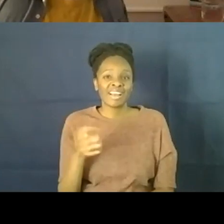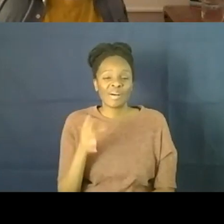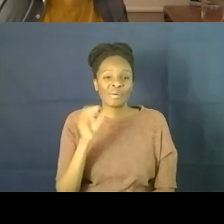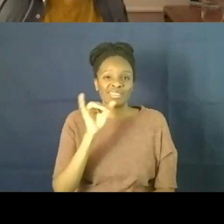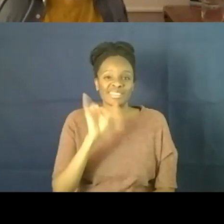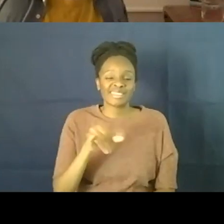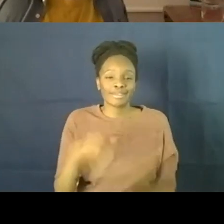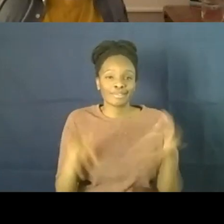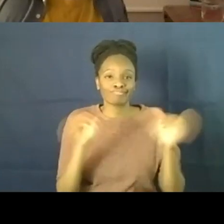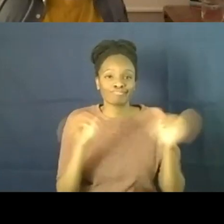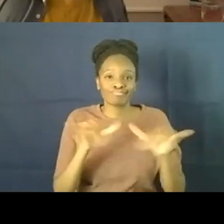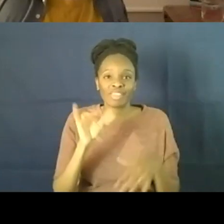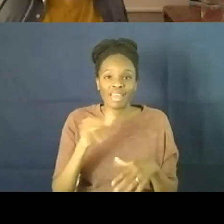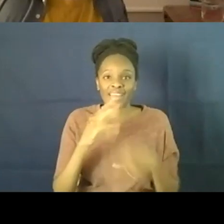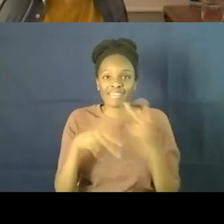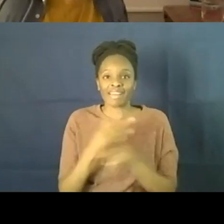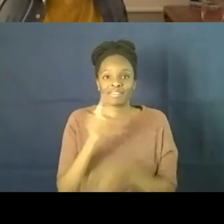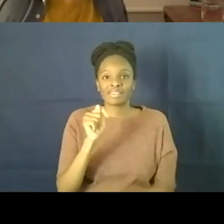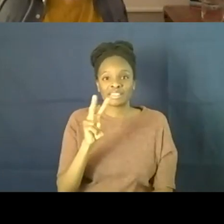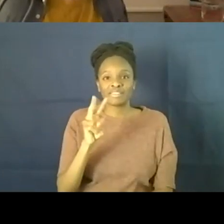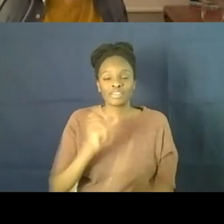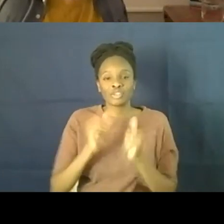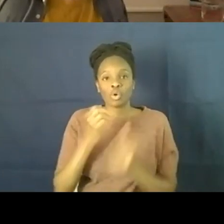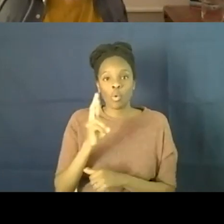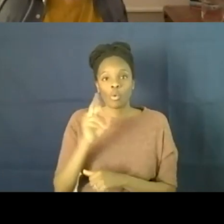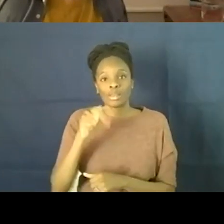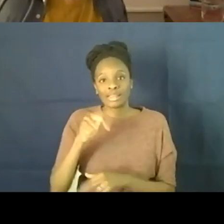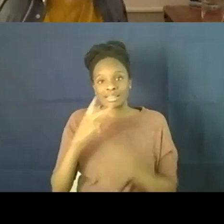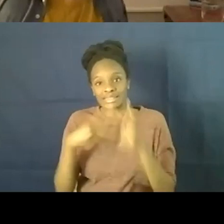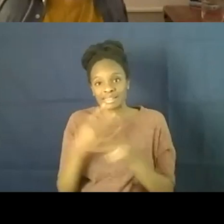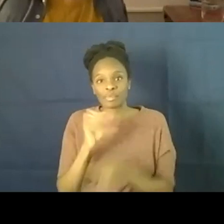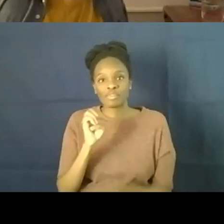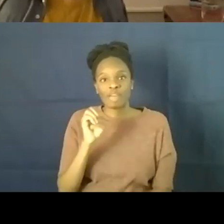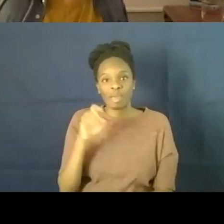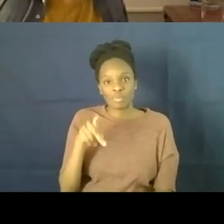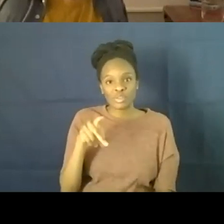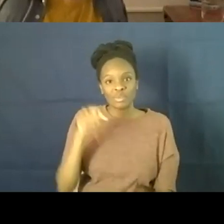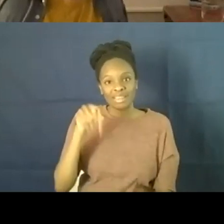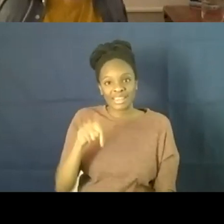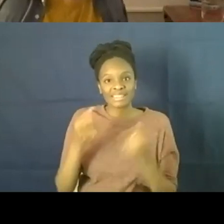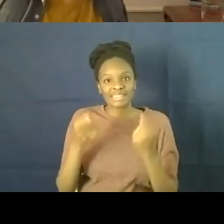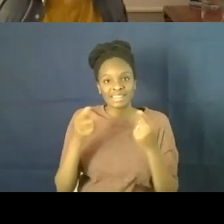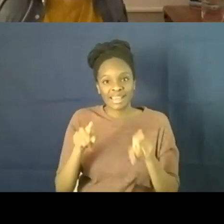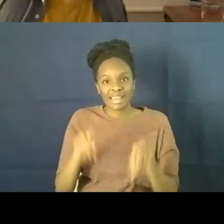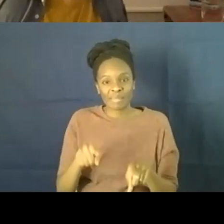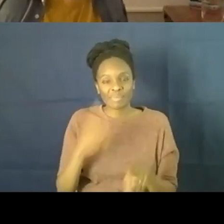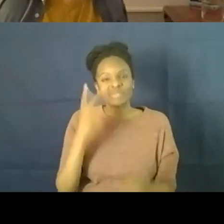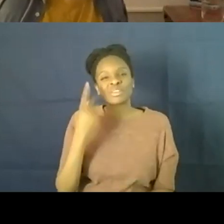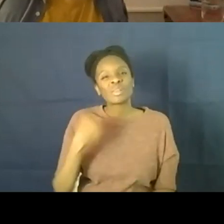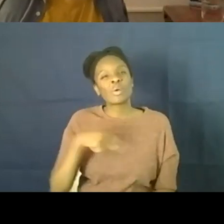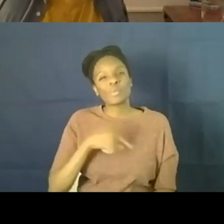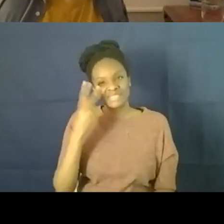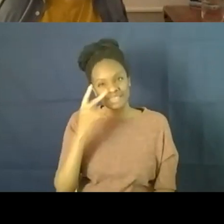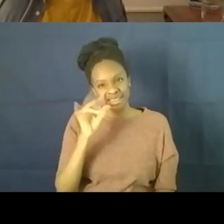or whatever, where it's like, this is the type of episode where this happens and blah, blah. And we've all sort of seen that. And I think